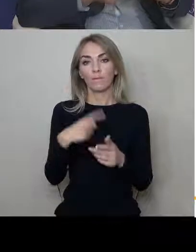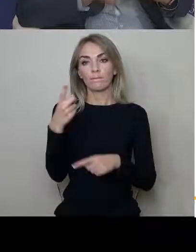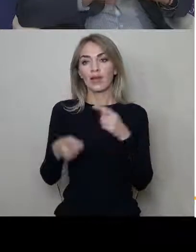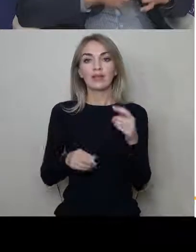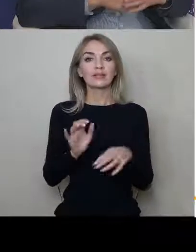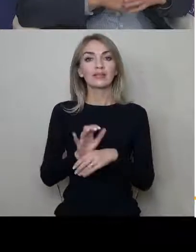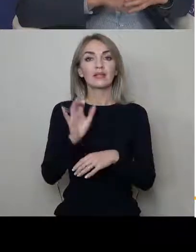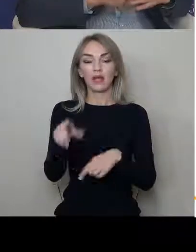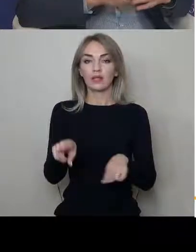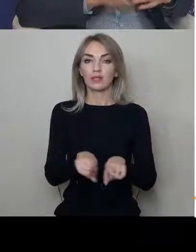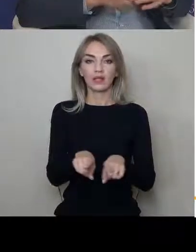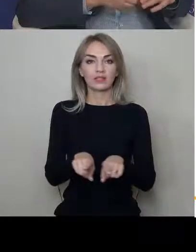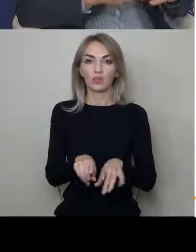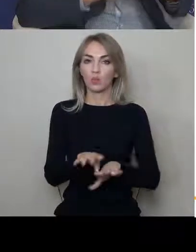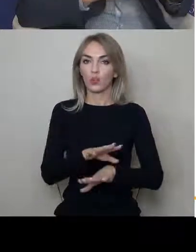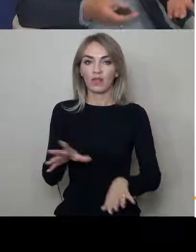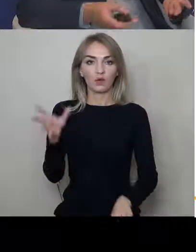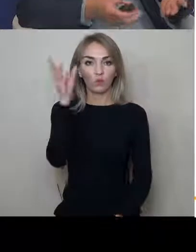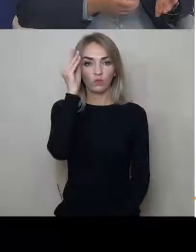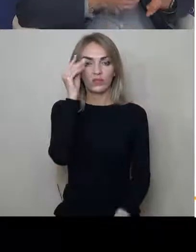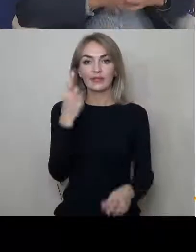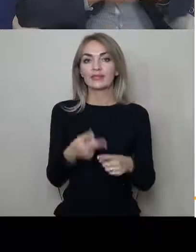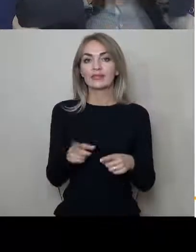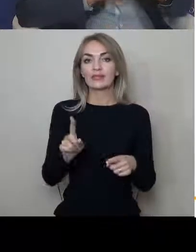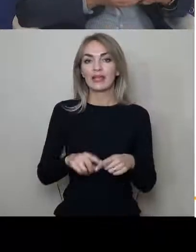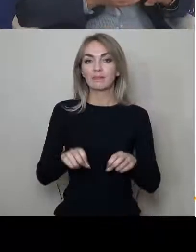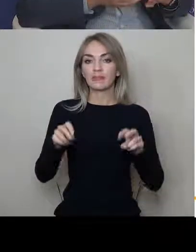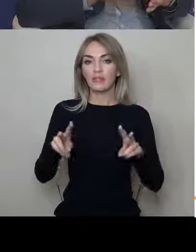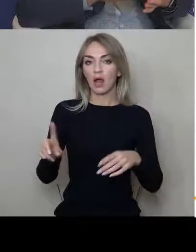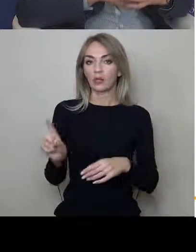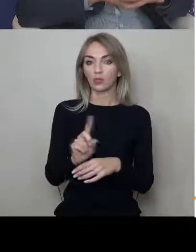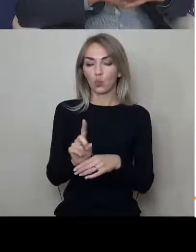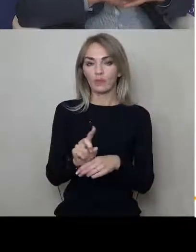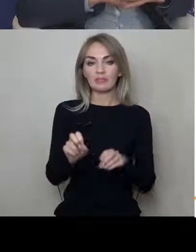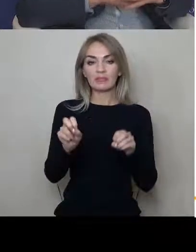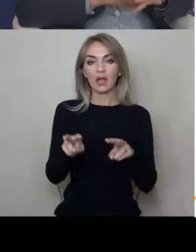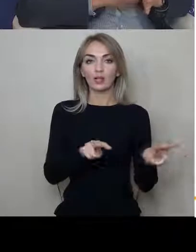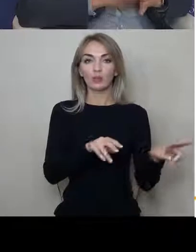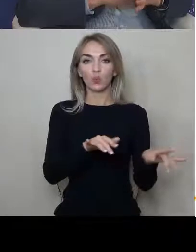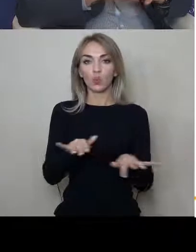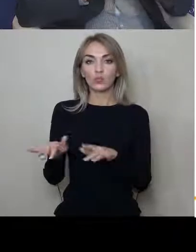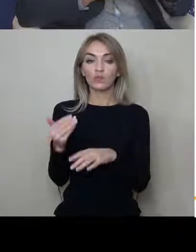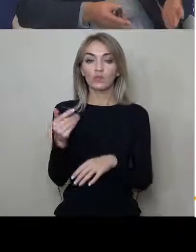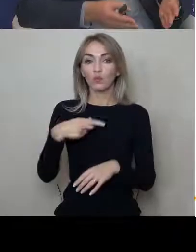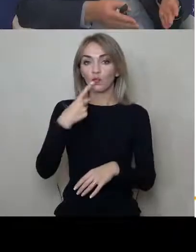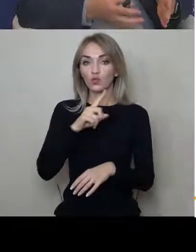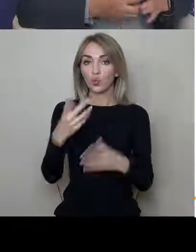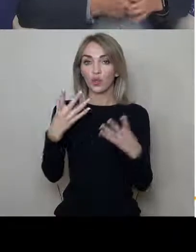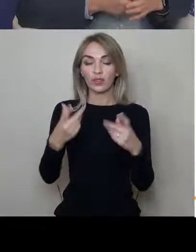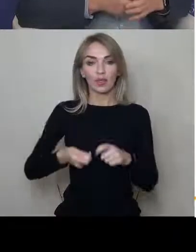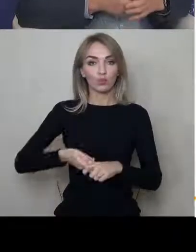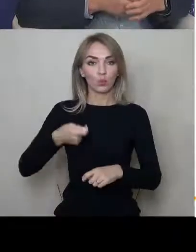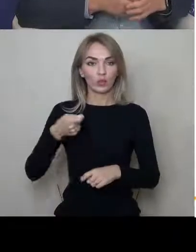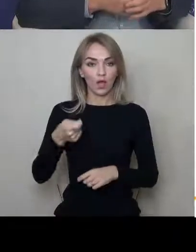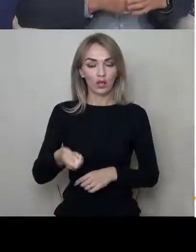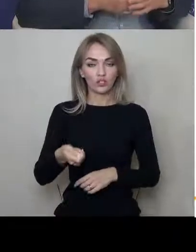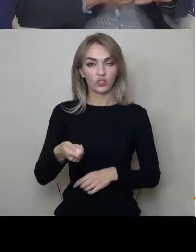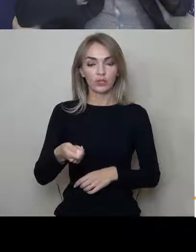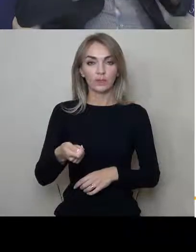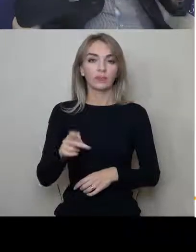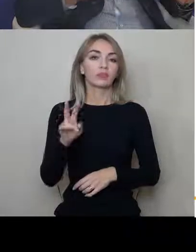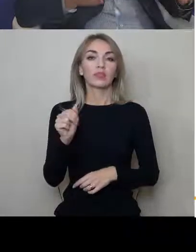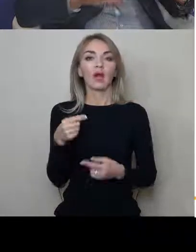the mailing is not taken into account, because that's a special procedure, as I said, that the code